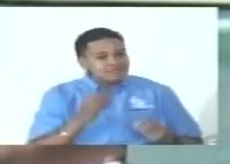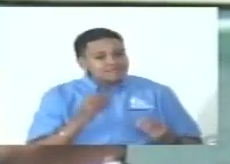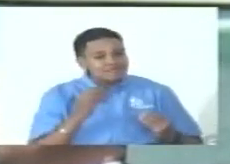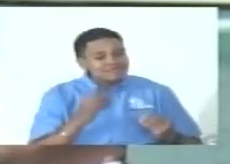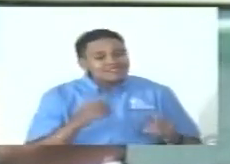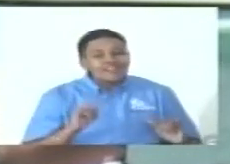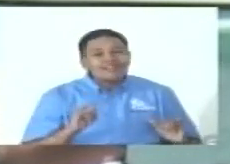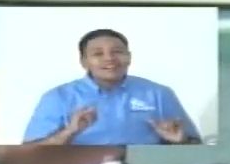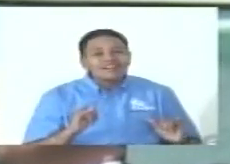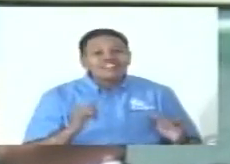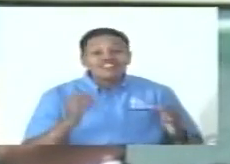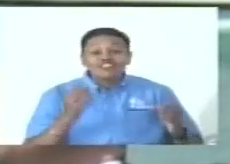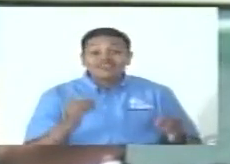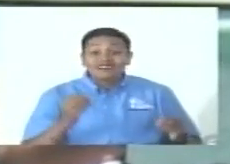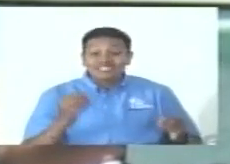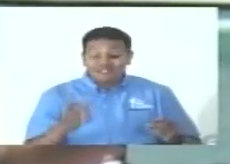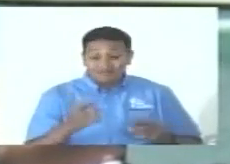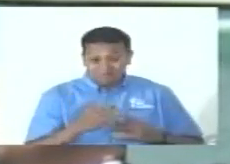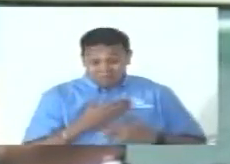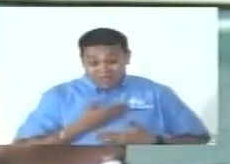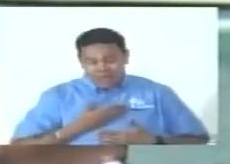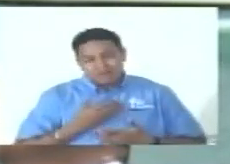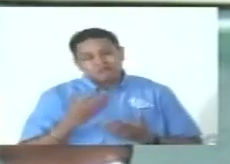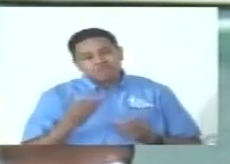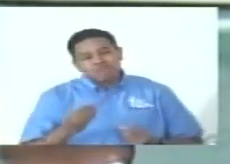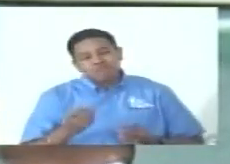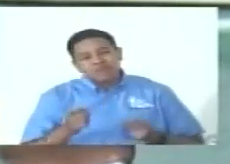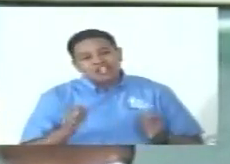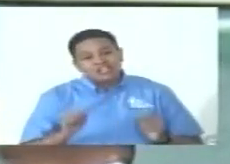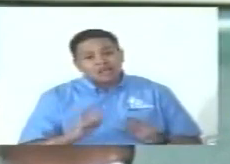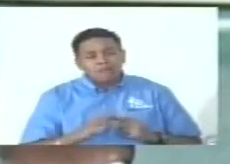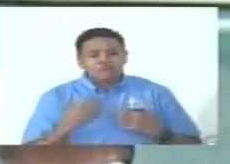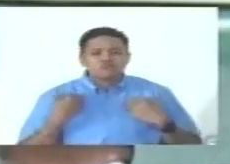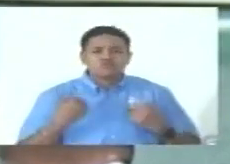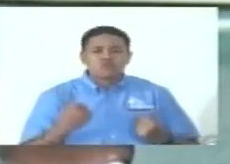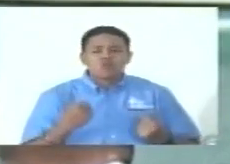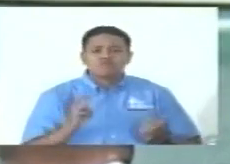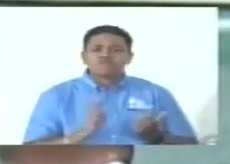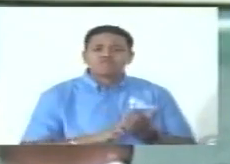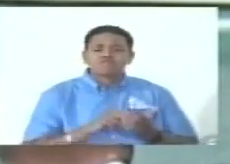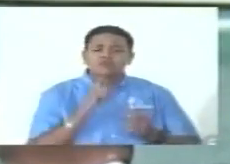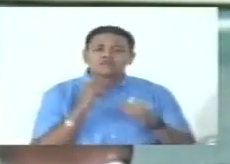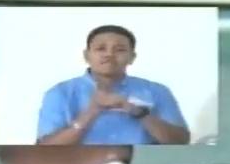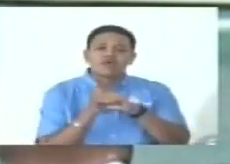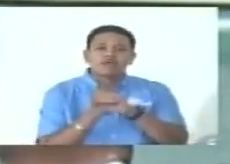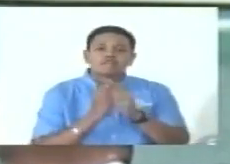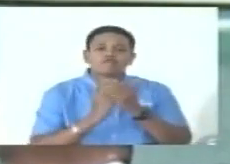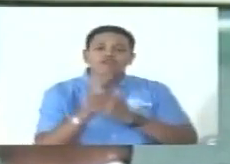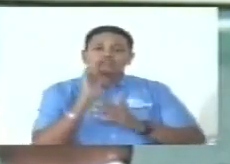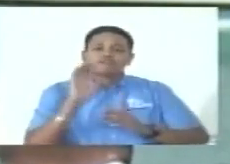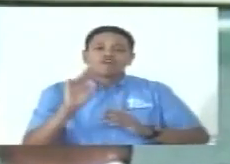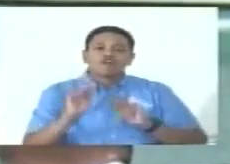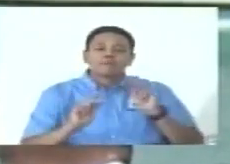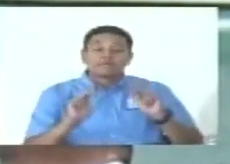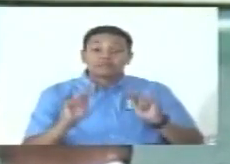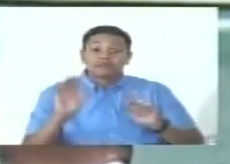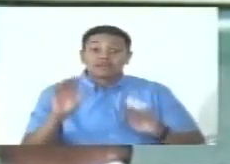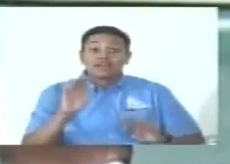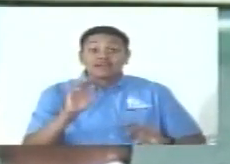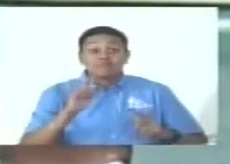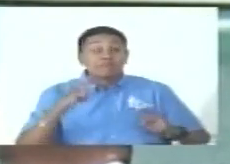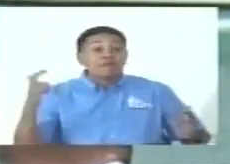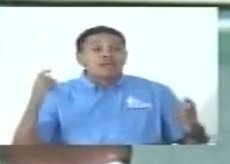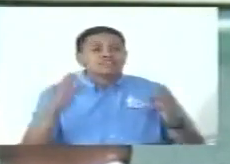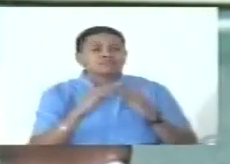to hush a baby, but strong and formidable in fighting for the rights of her people. At mass